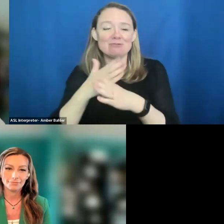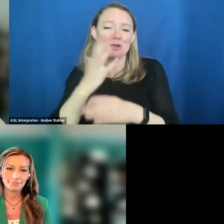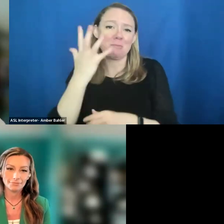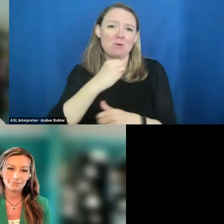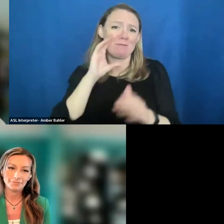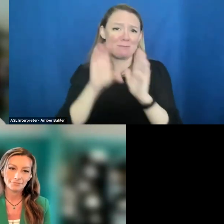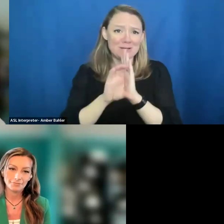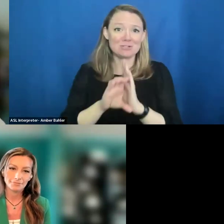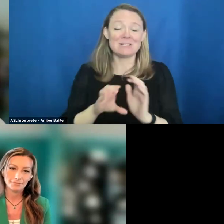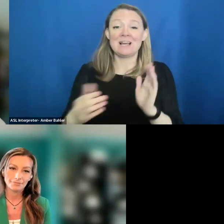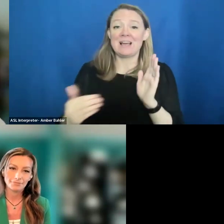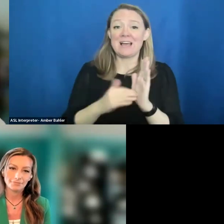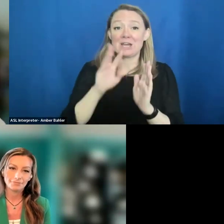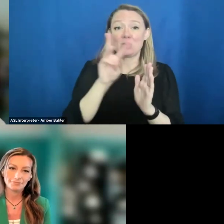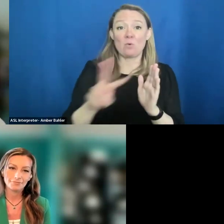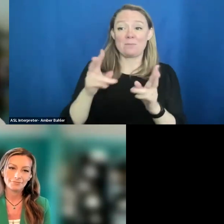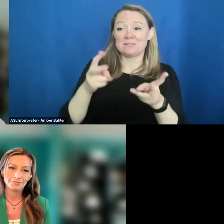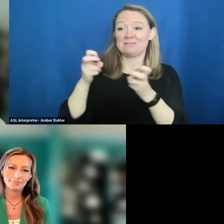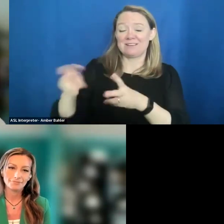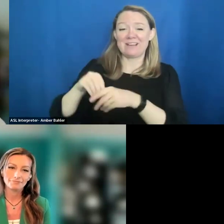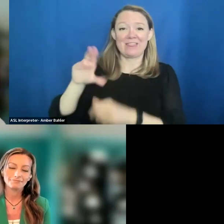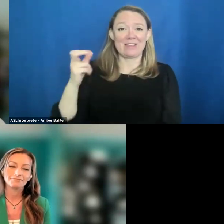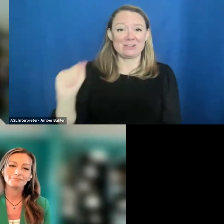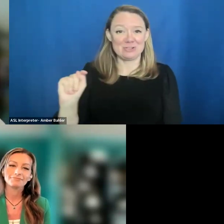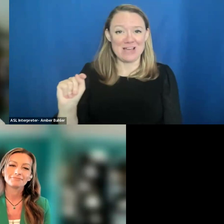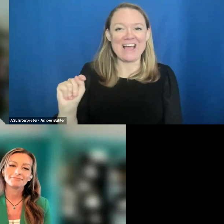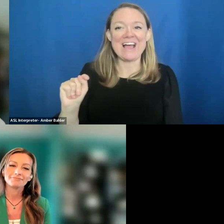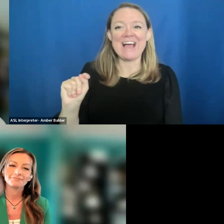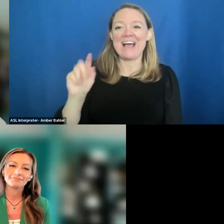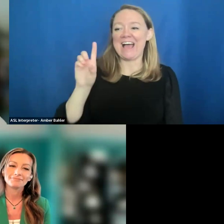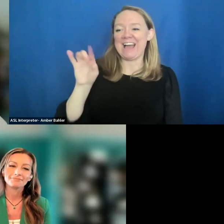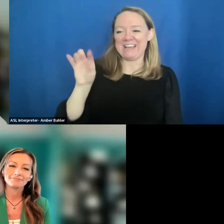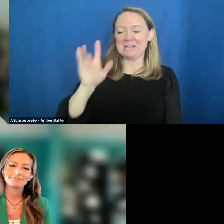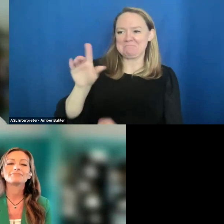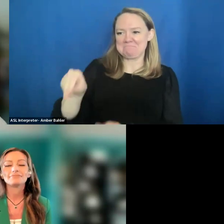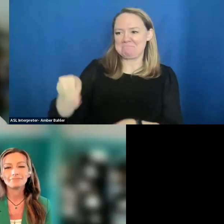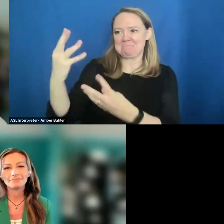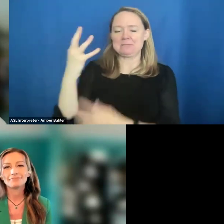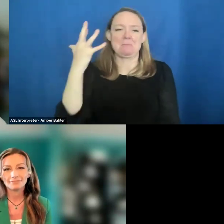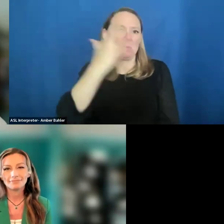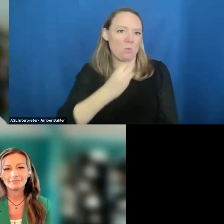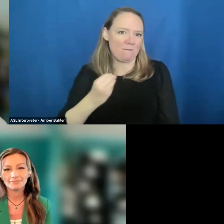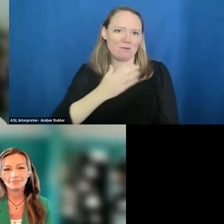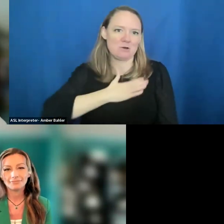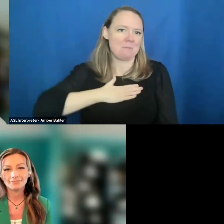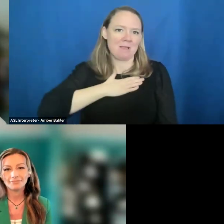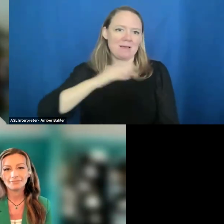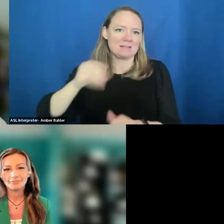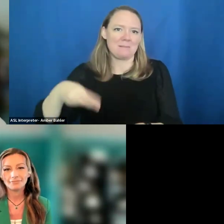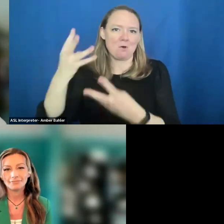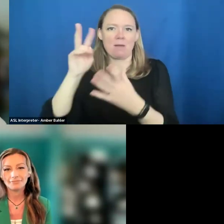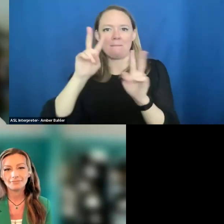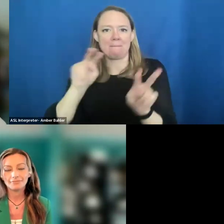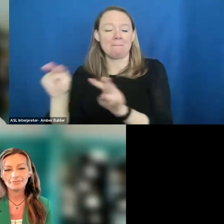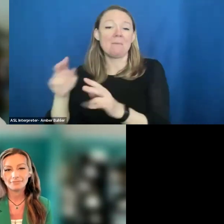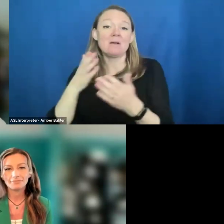in the chat. I just took a peek. And it's gorgeous. So everyone, please go take a look. And yeah, just thank you for making